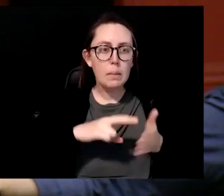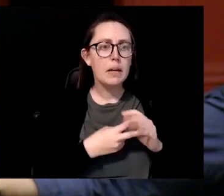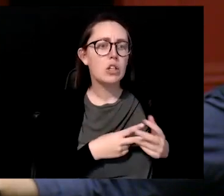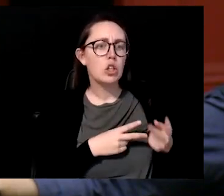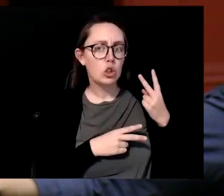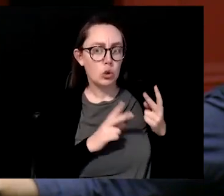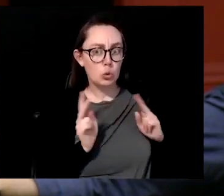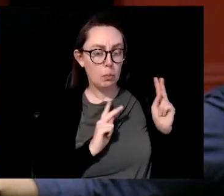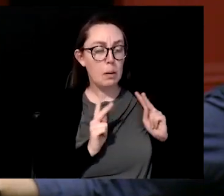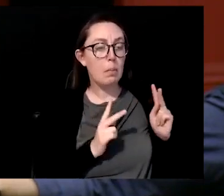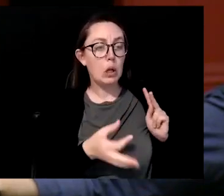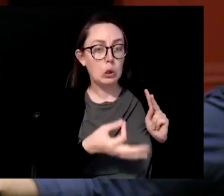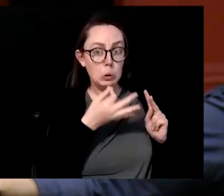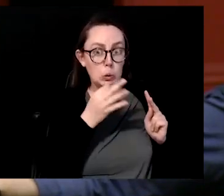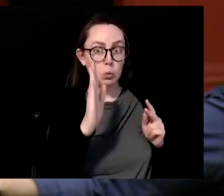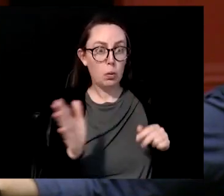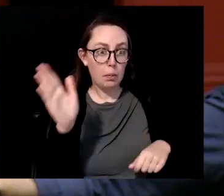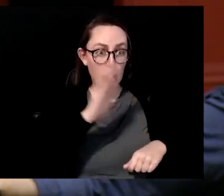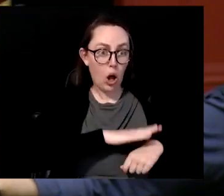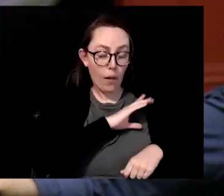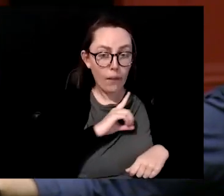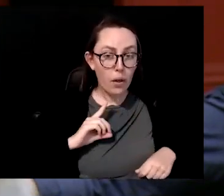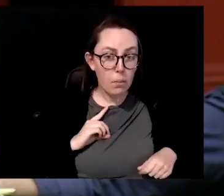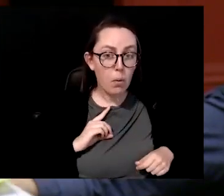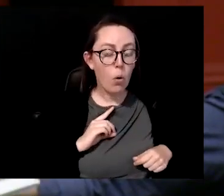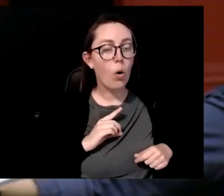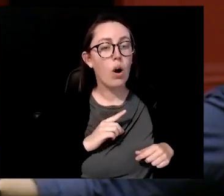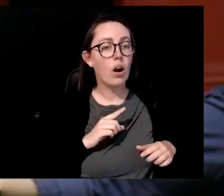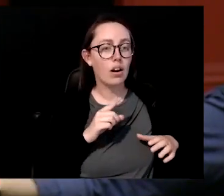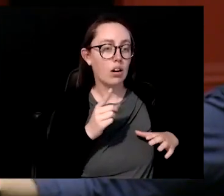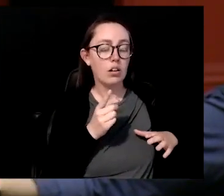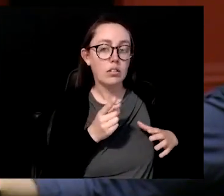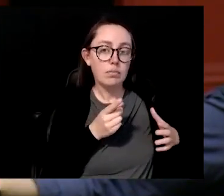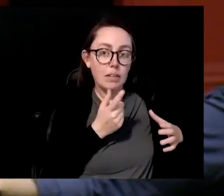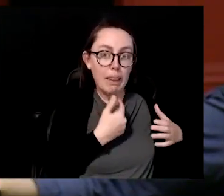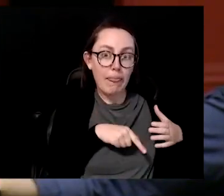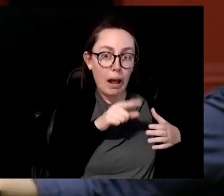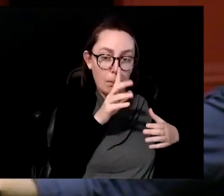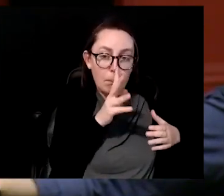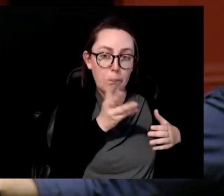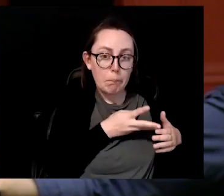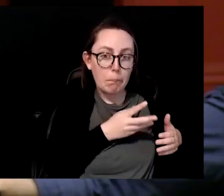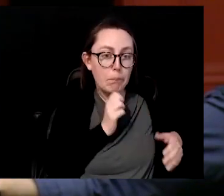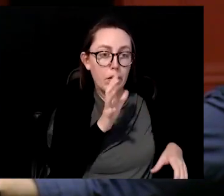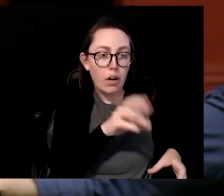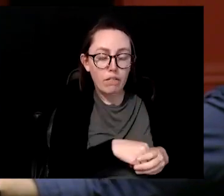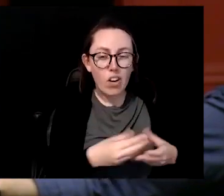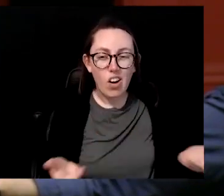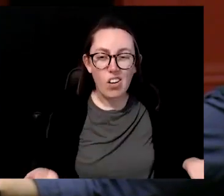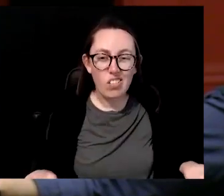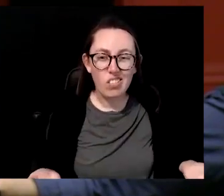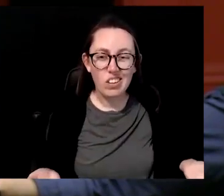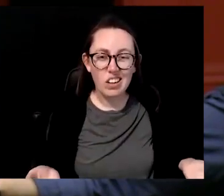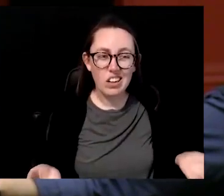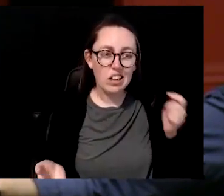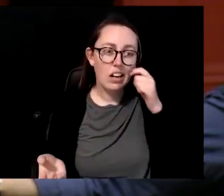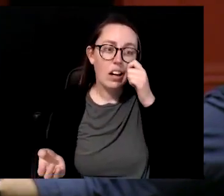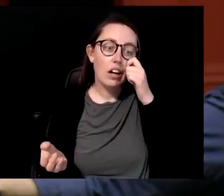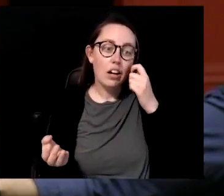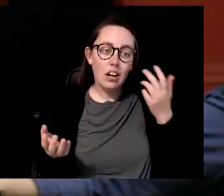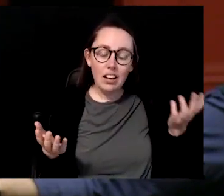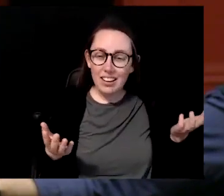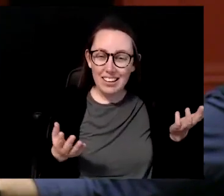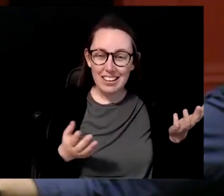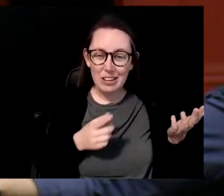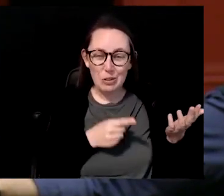out of the discussion it's like three people making up the rules for five people and I don't actually think it serves Town staff either you have